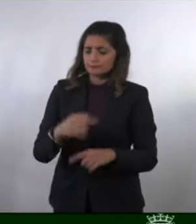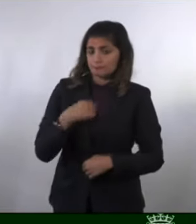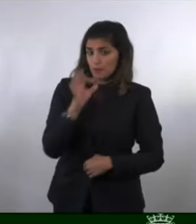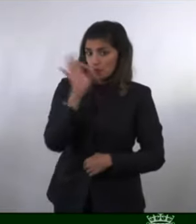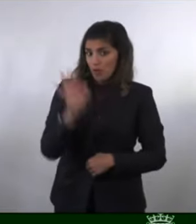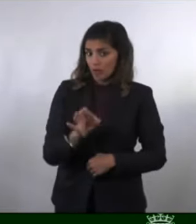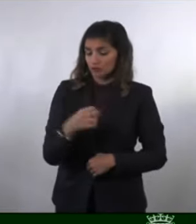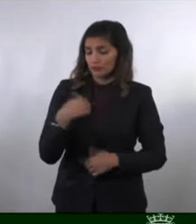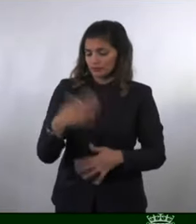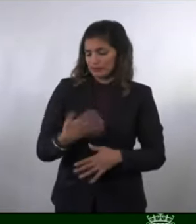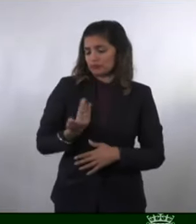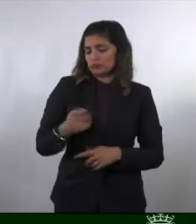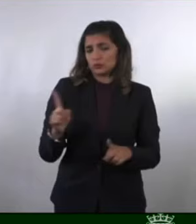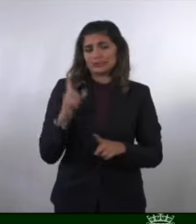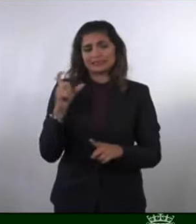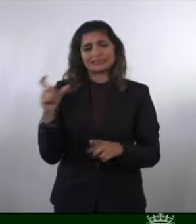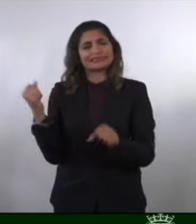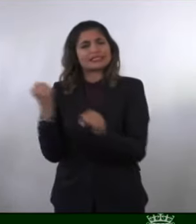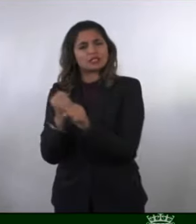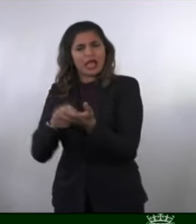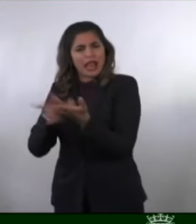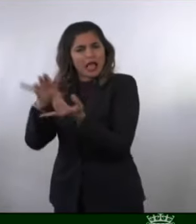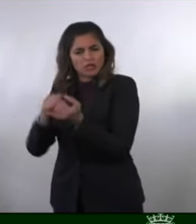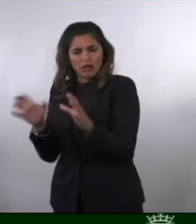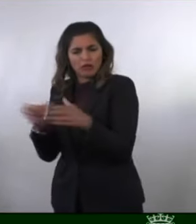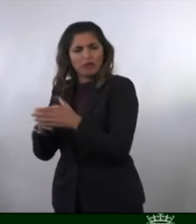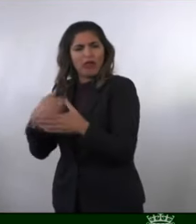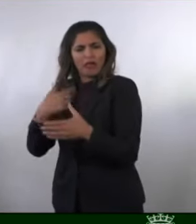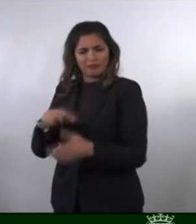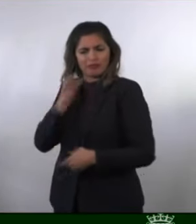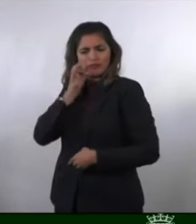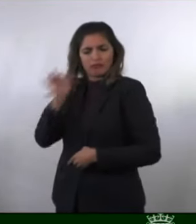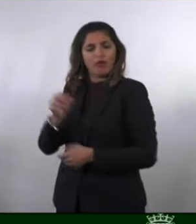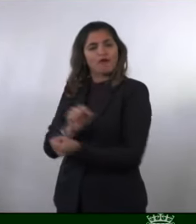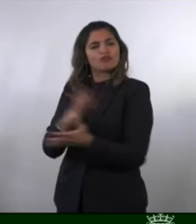local CCG, I looked at GP referrals